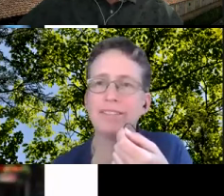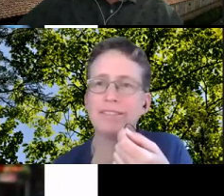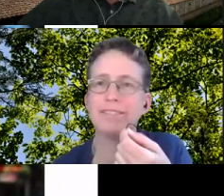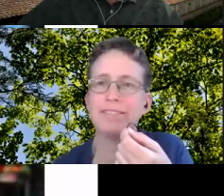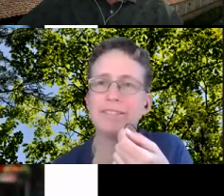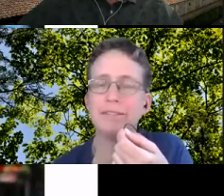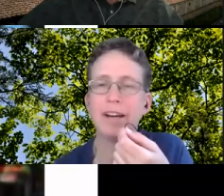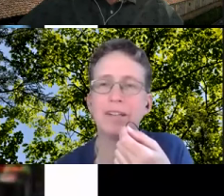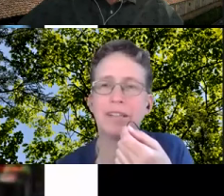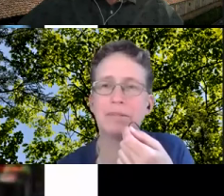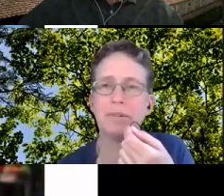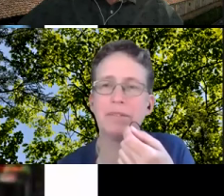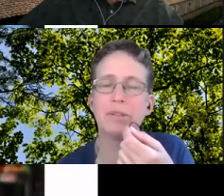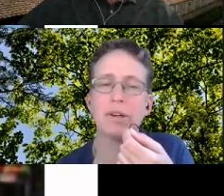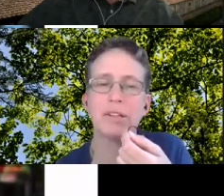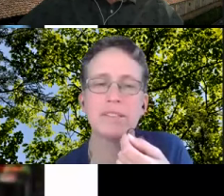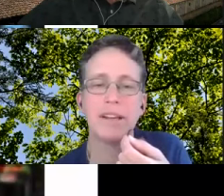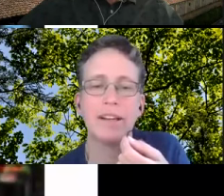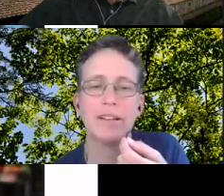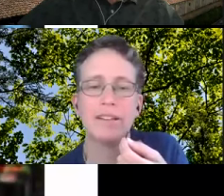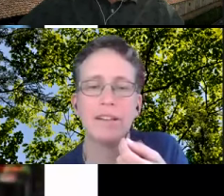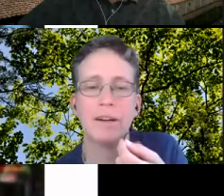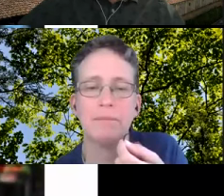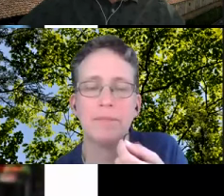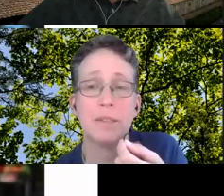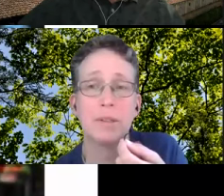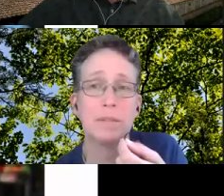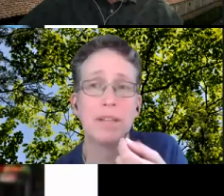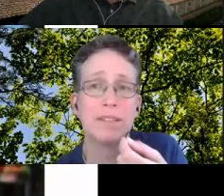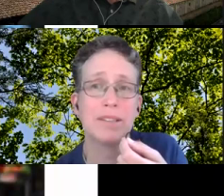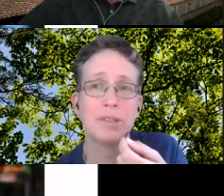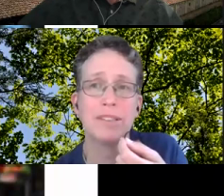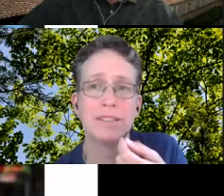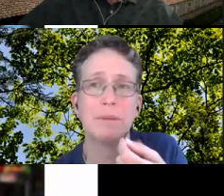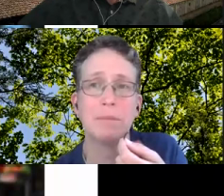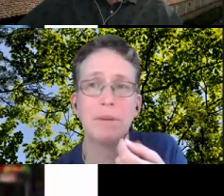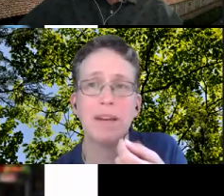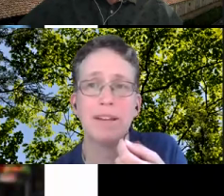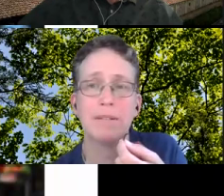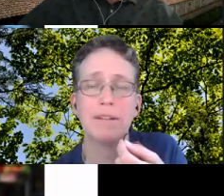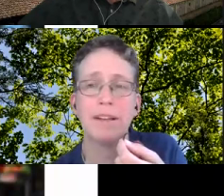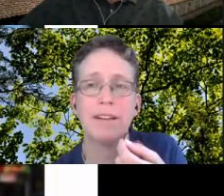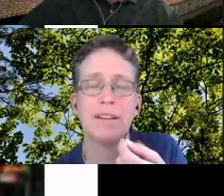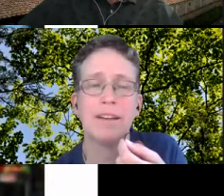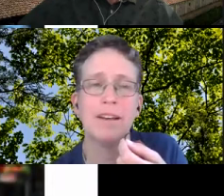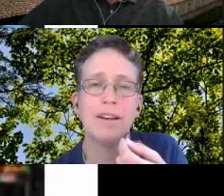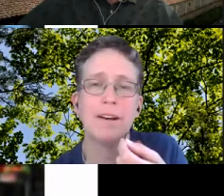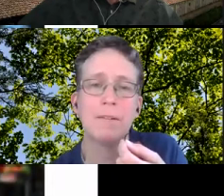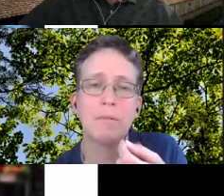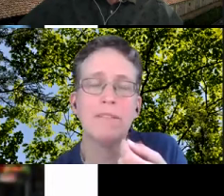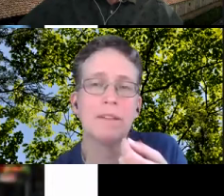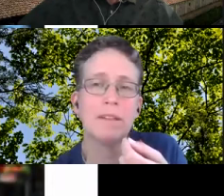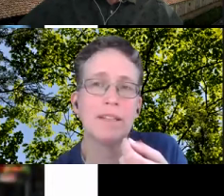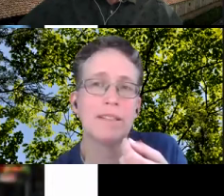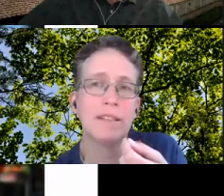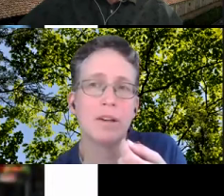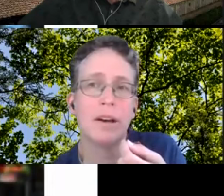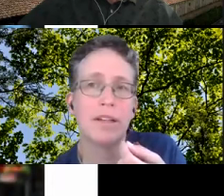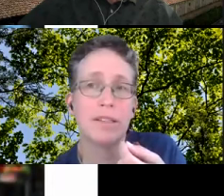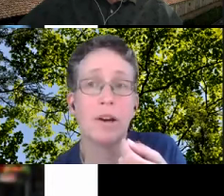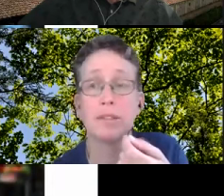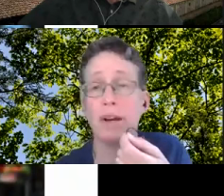could find ourselves moving towards, and it sort of depends on choices that people make. And one of the things